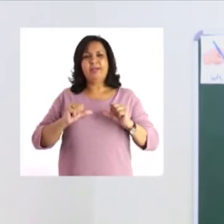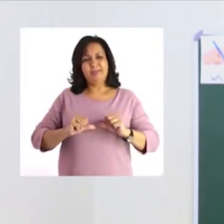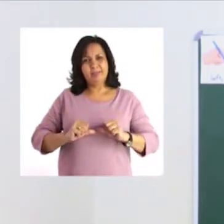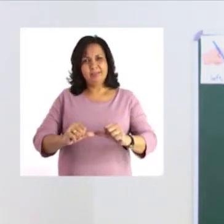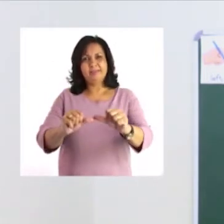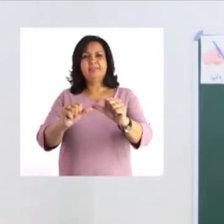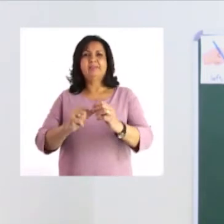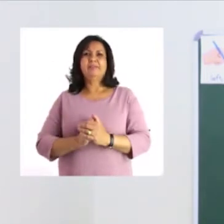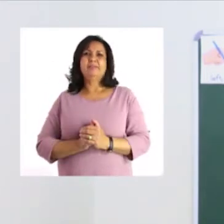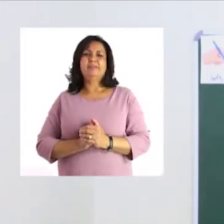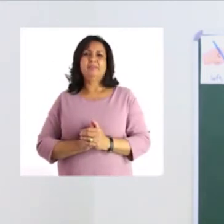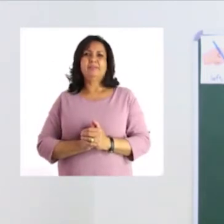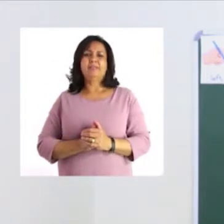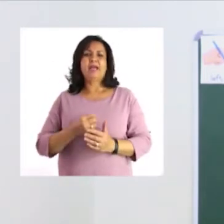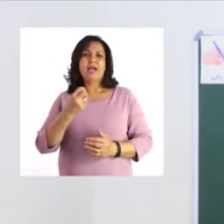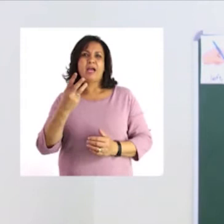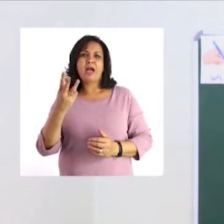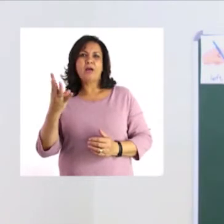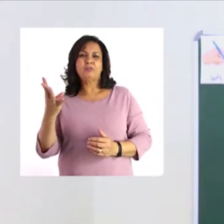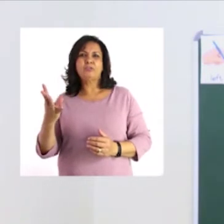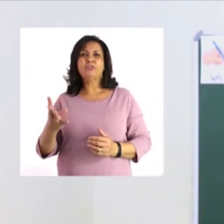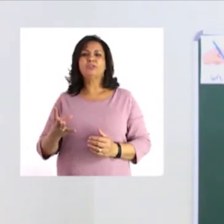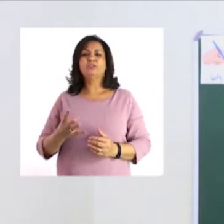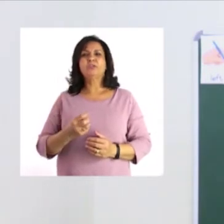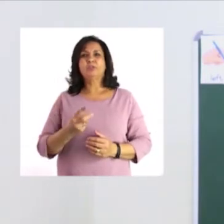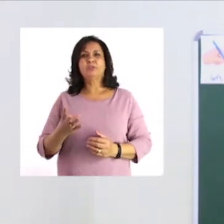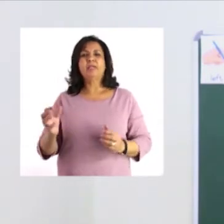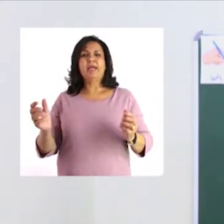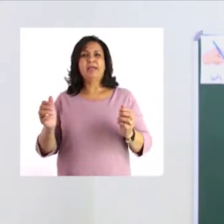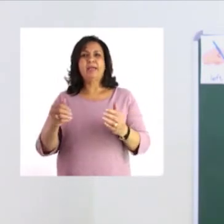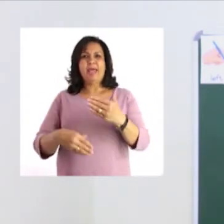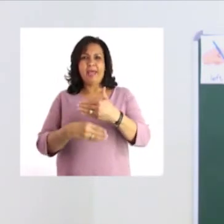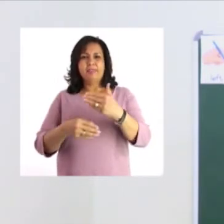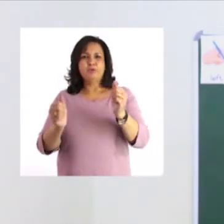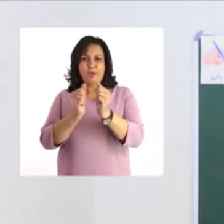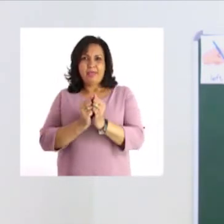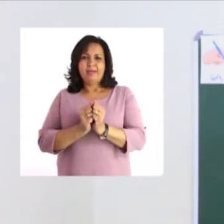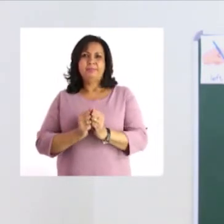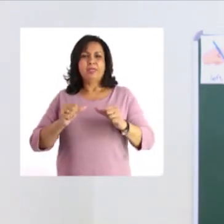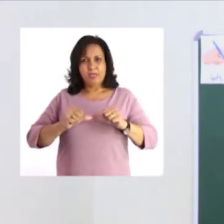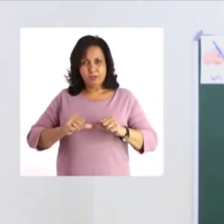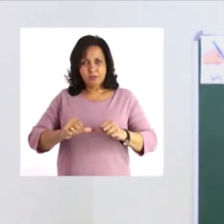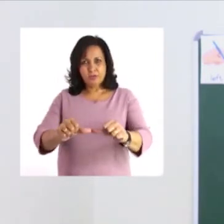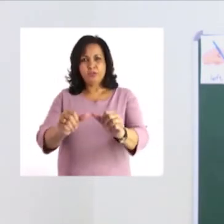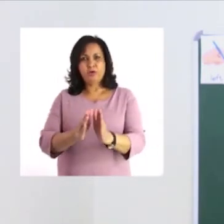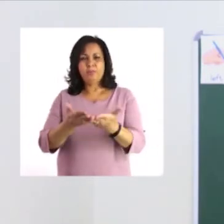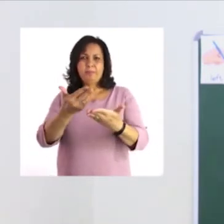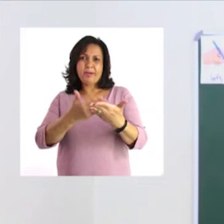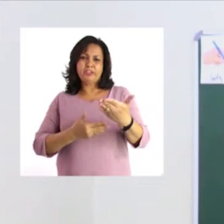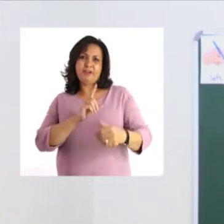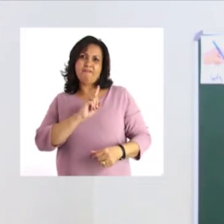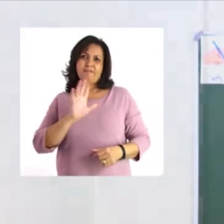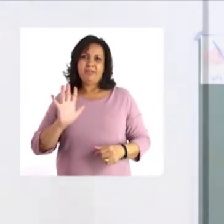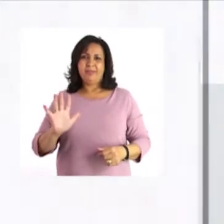Remember, count the objects and add them together. Now let's continue on to page 15.